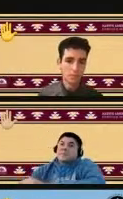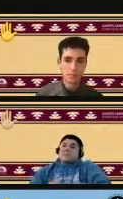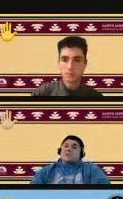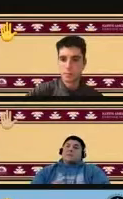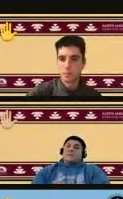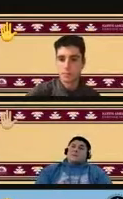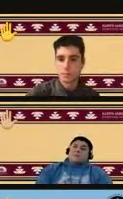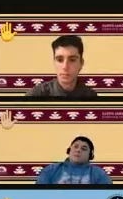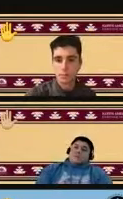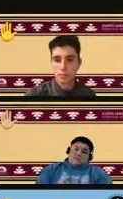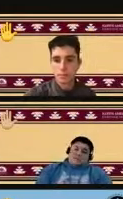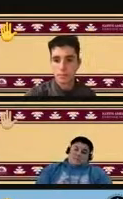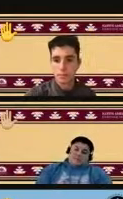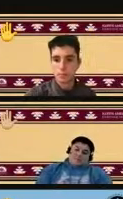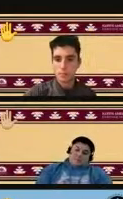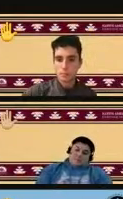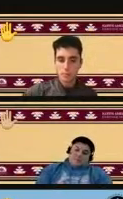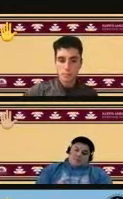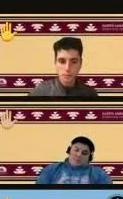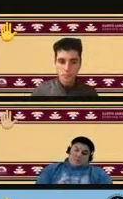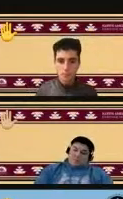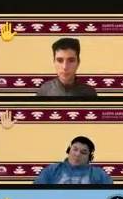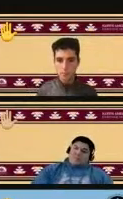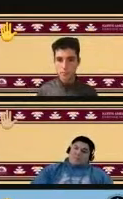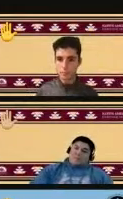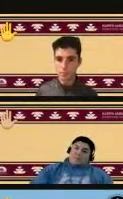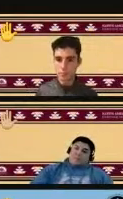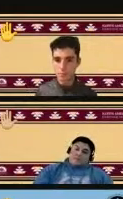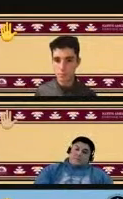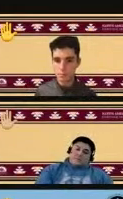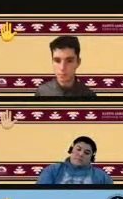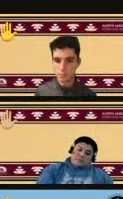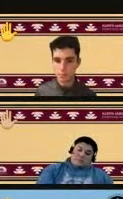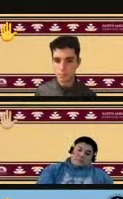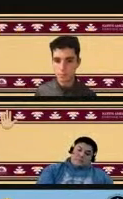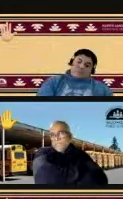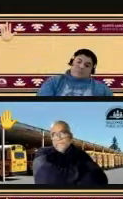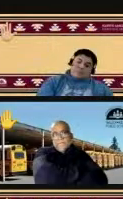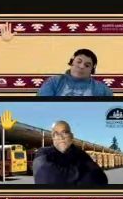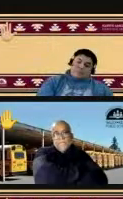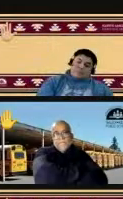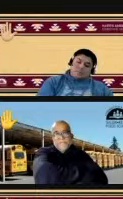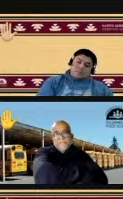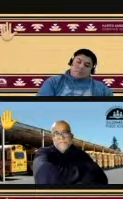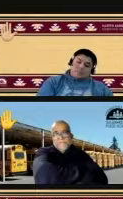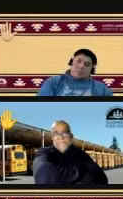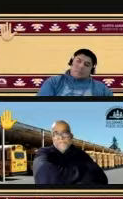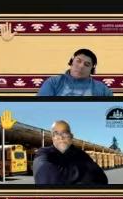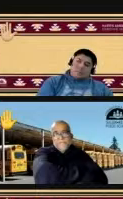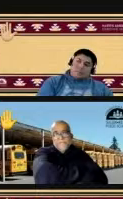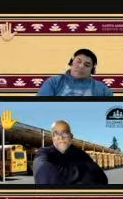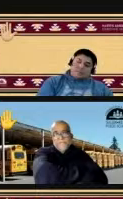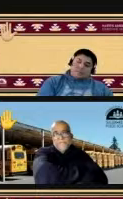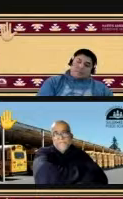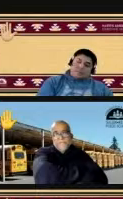I'm going to do a quick time check here. We're at 8:57. We need to wrap up very soon for our